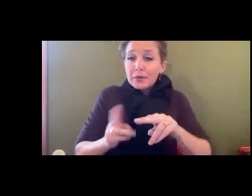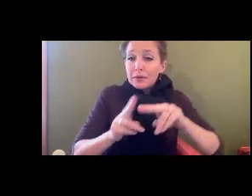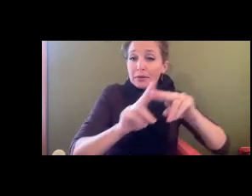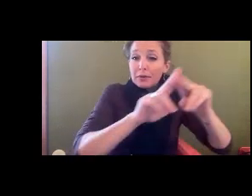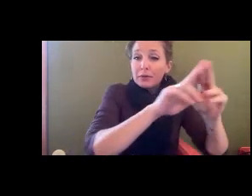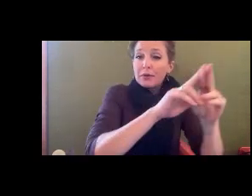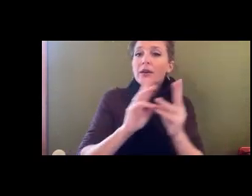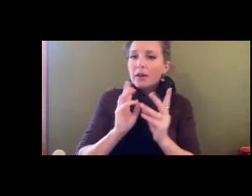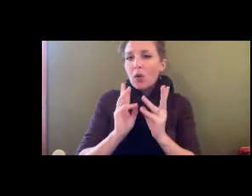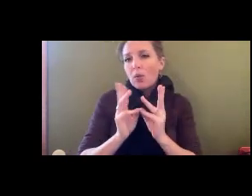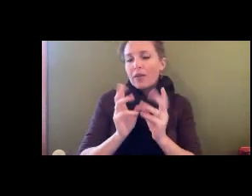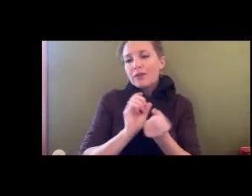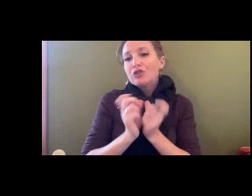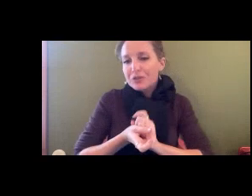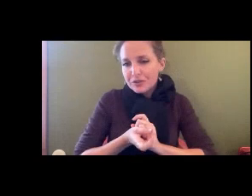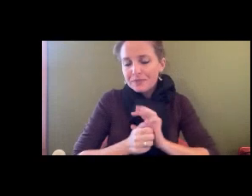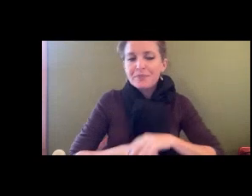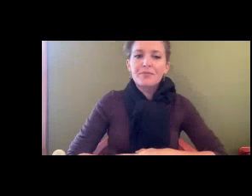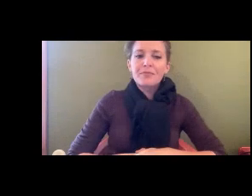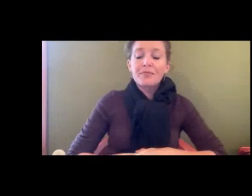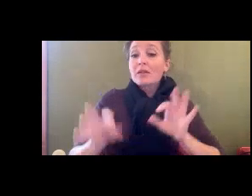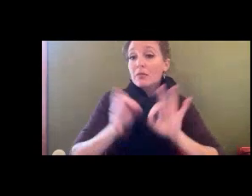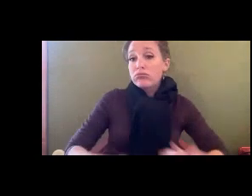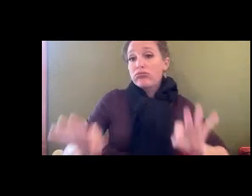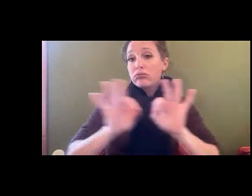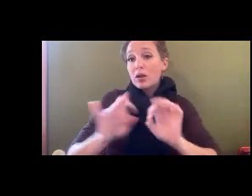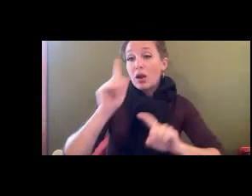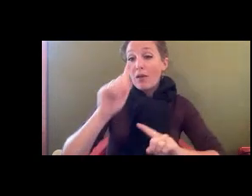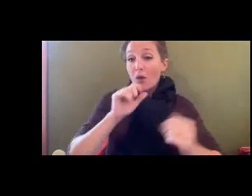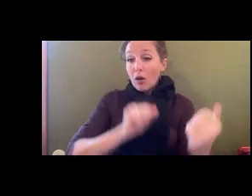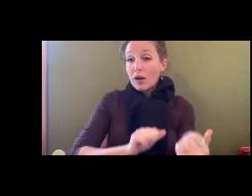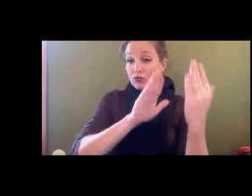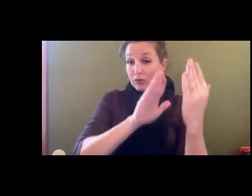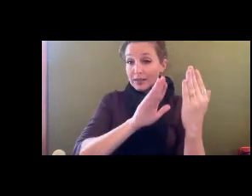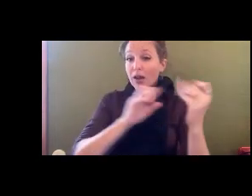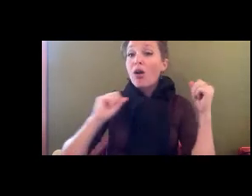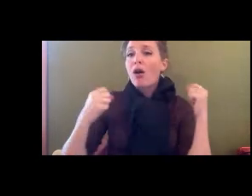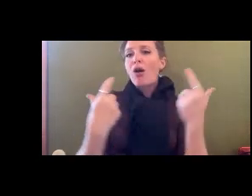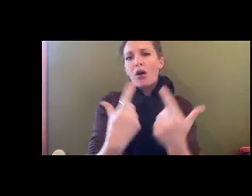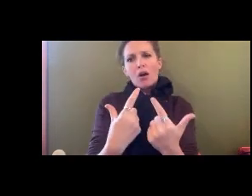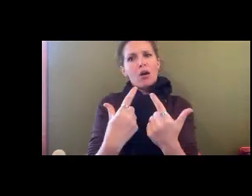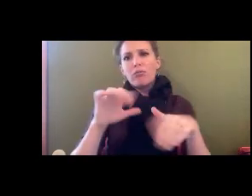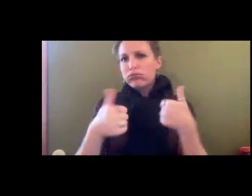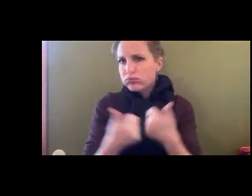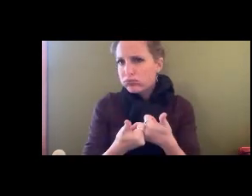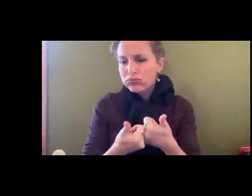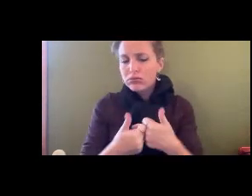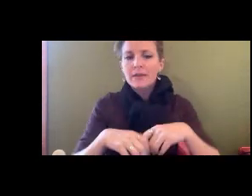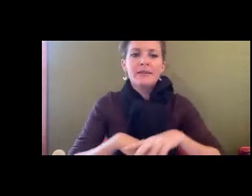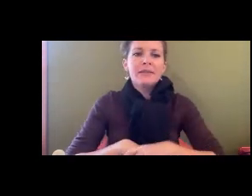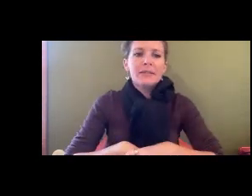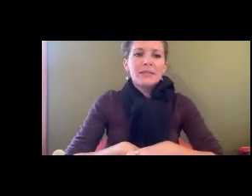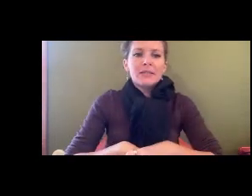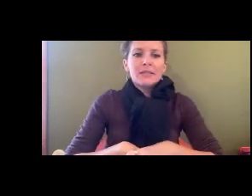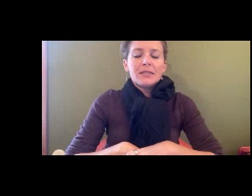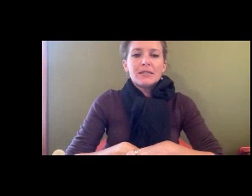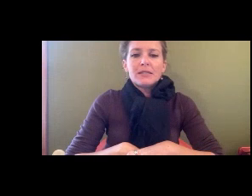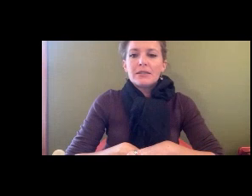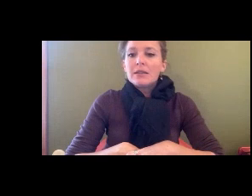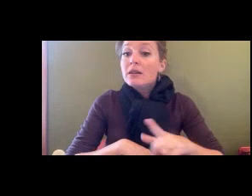productivity growth is essential for simultaneously addressing all of these challenges. Yeah, One point I